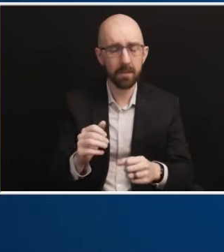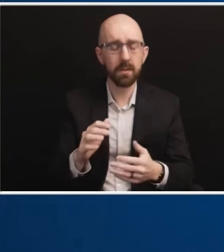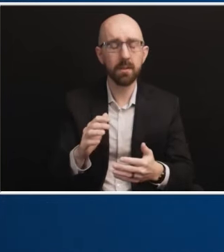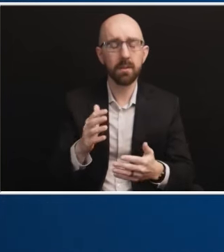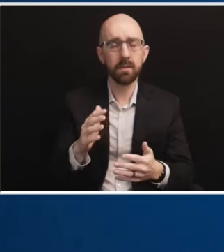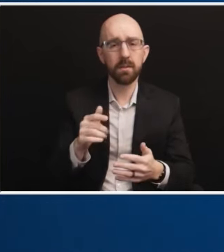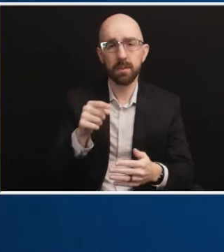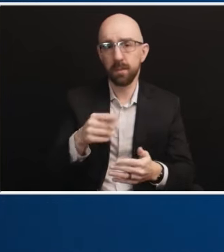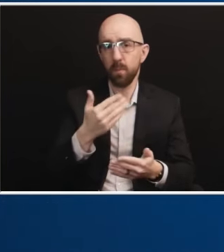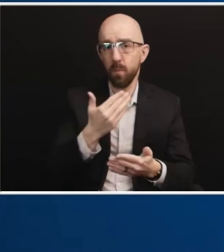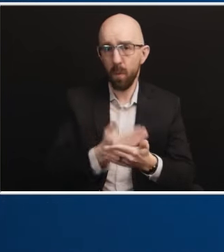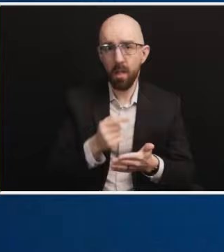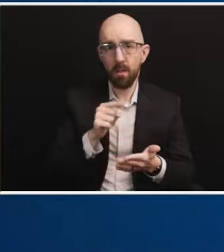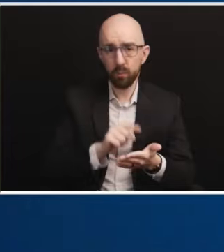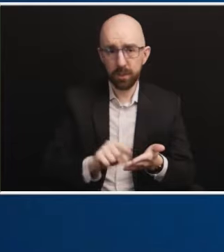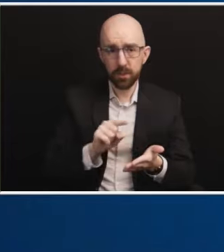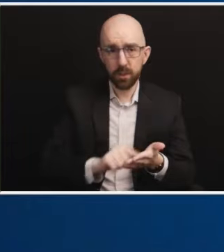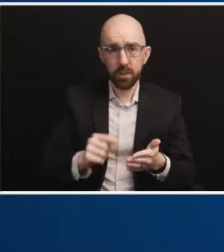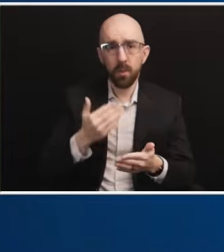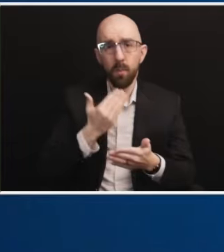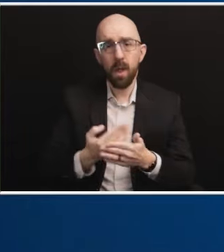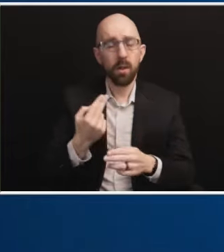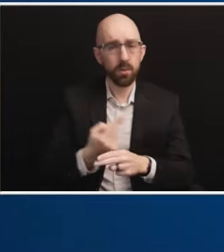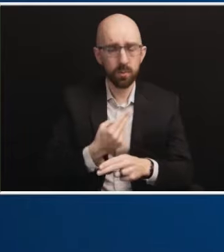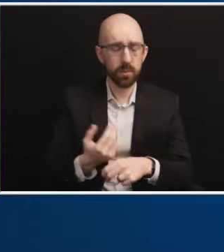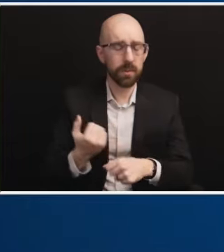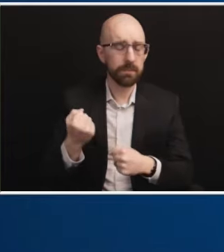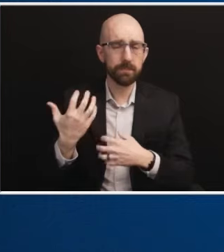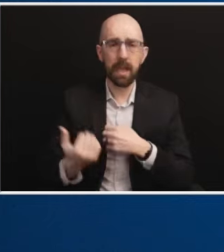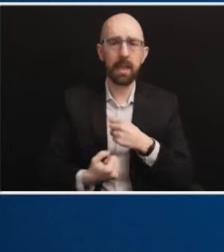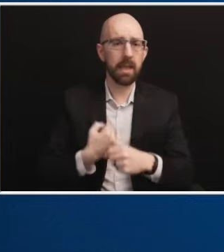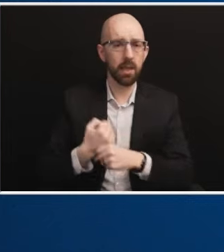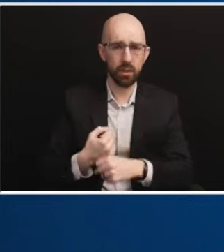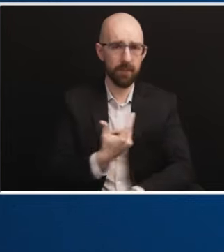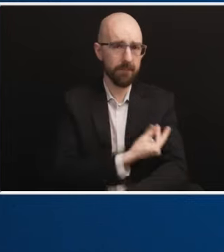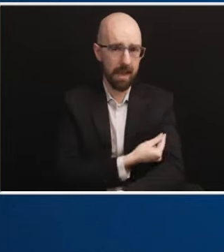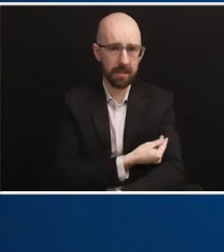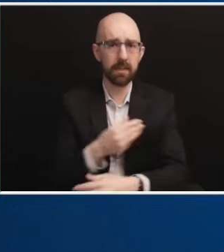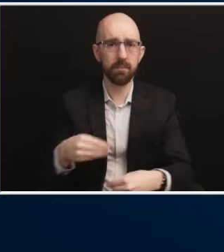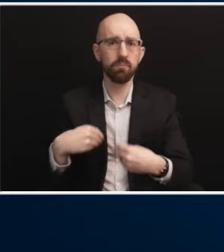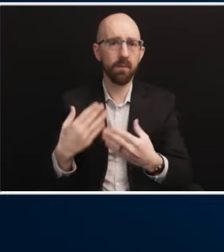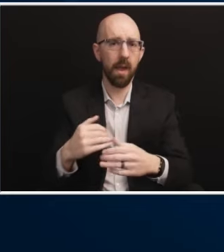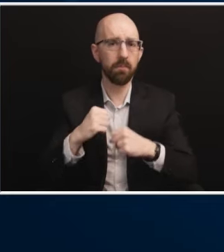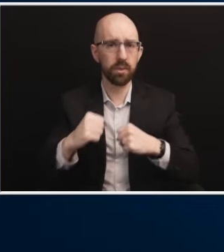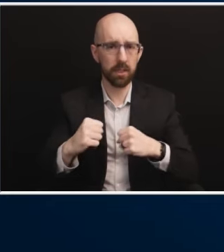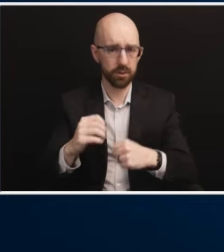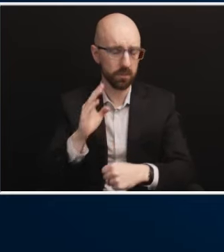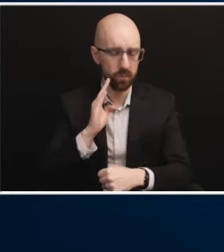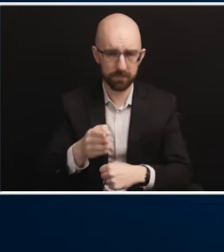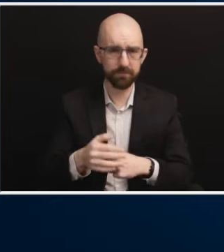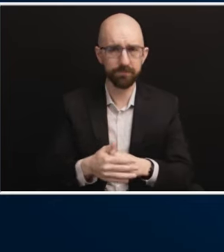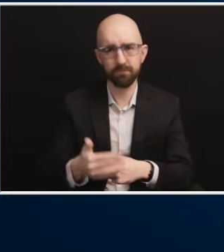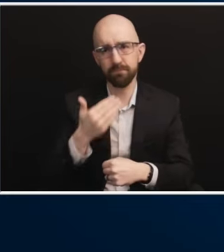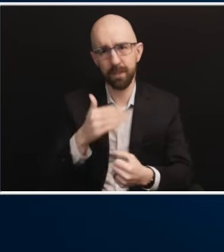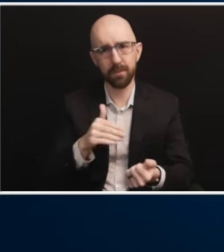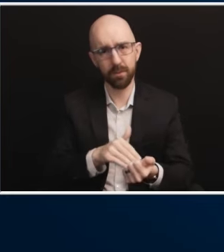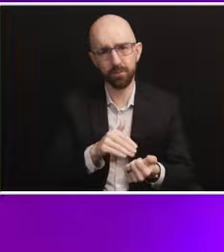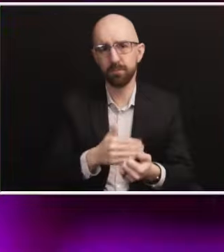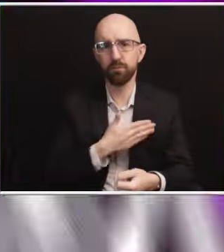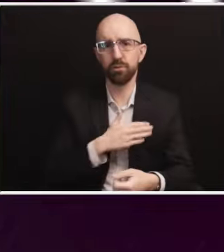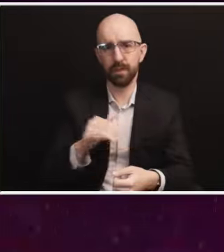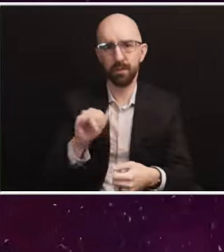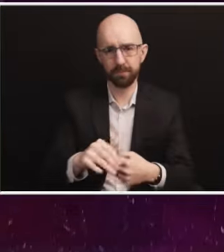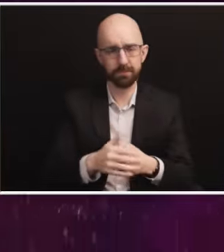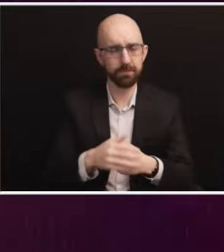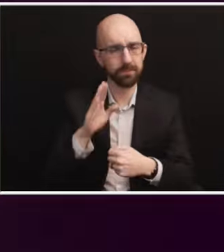researched and used for decades vaccines do provide protection against that. Thanks, Dr. Hawkinson. Appreciate it. We know many of you